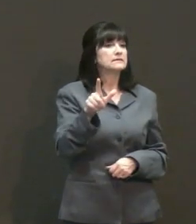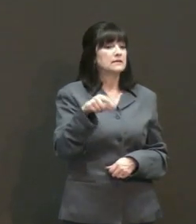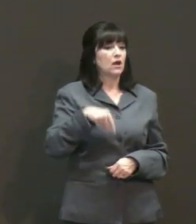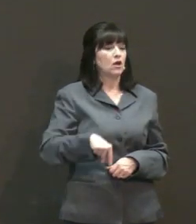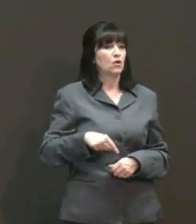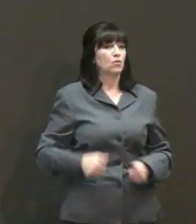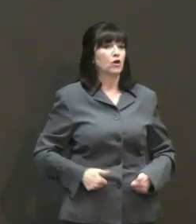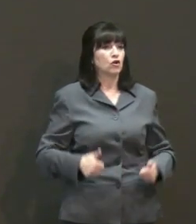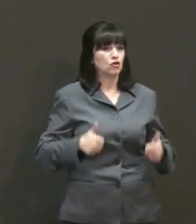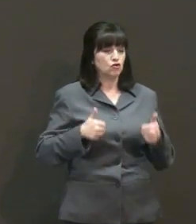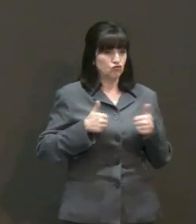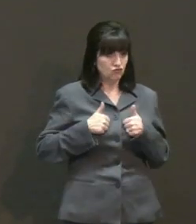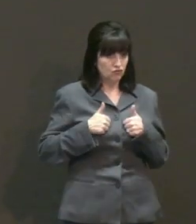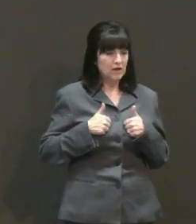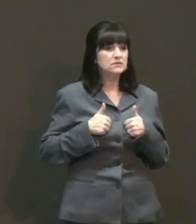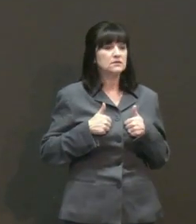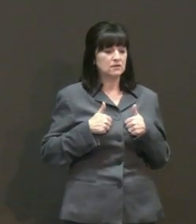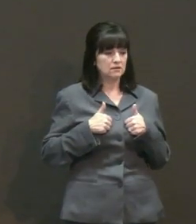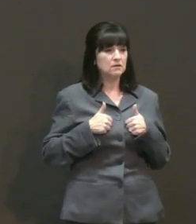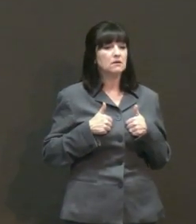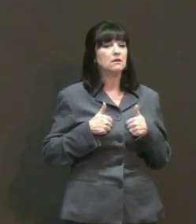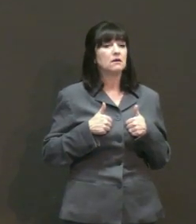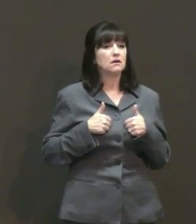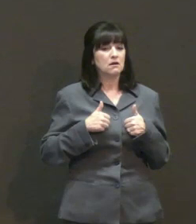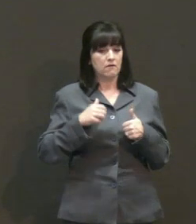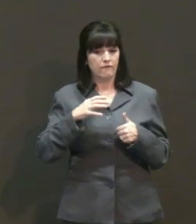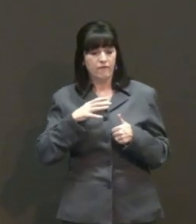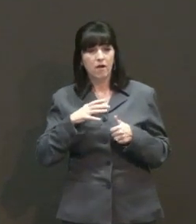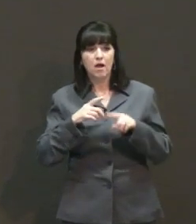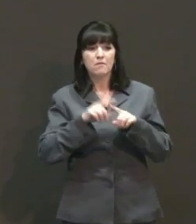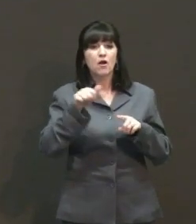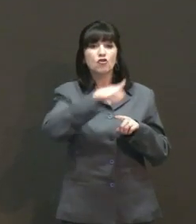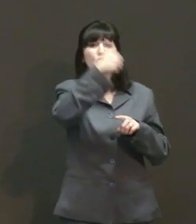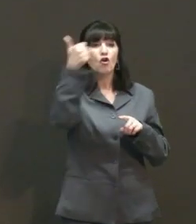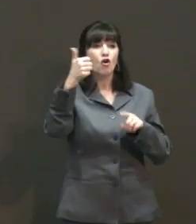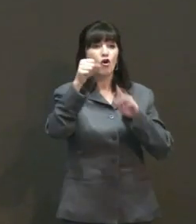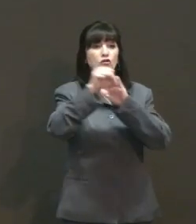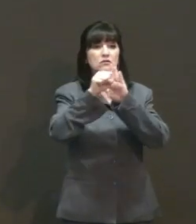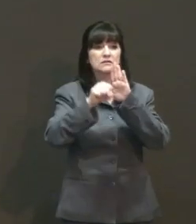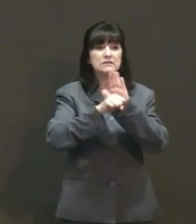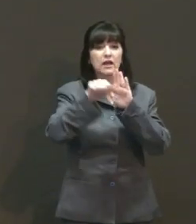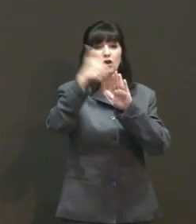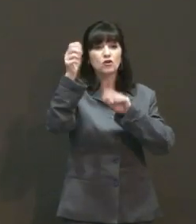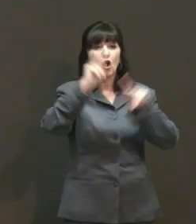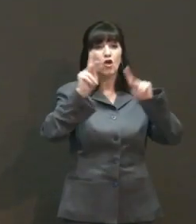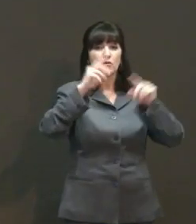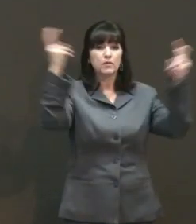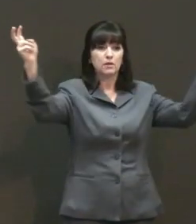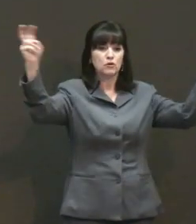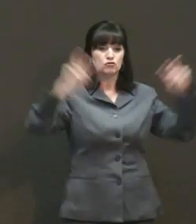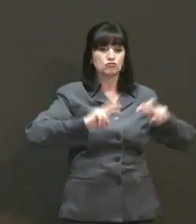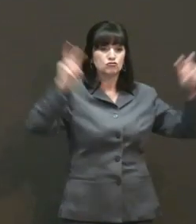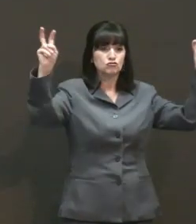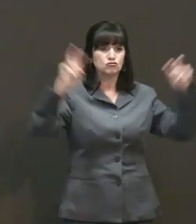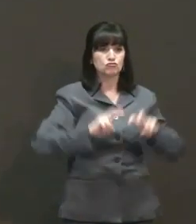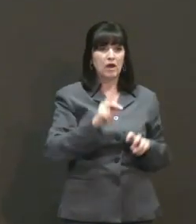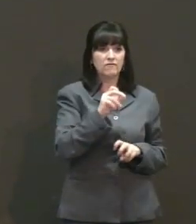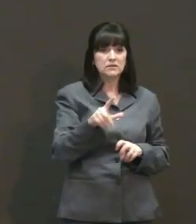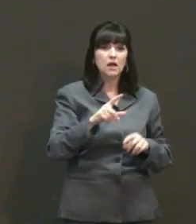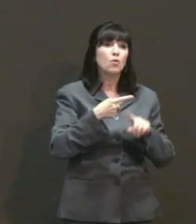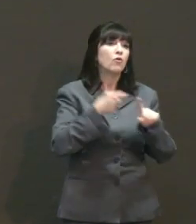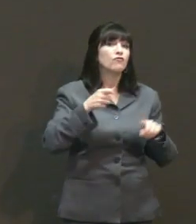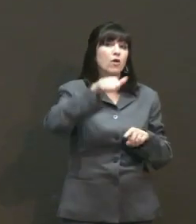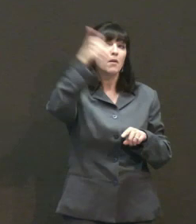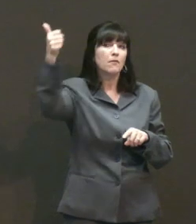for non-Delaware residents that are traveling to Delaware to quarantine for 14 days if they